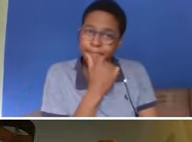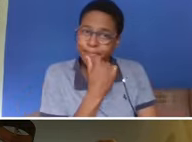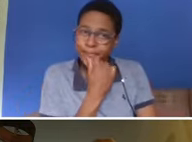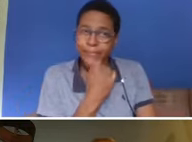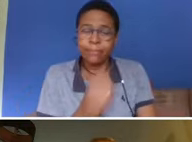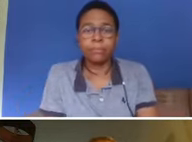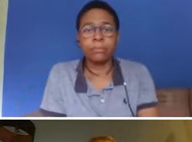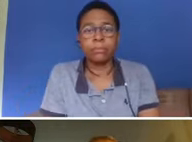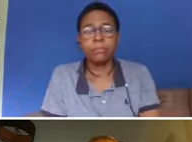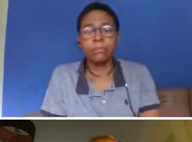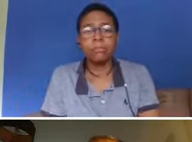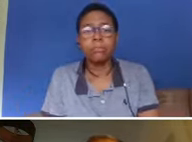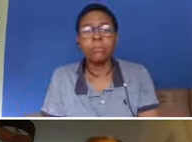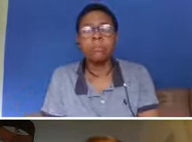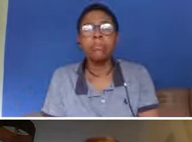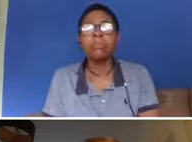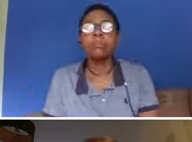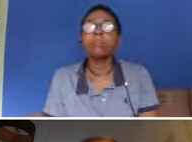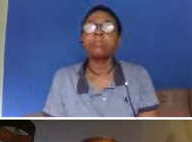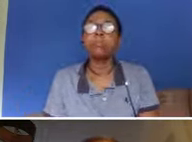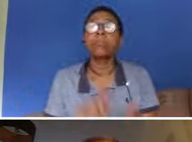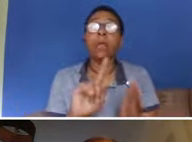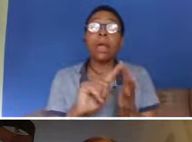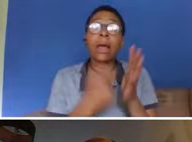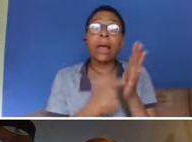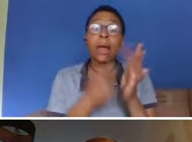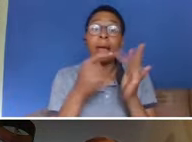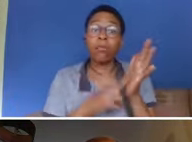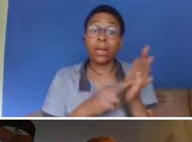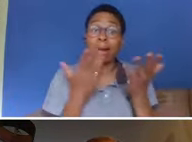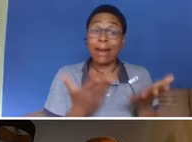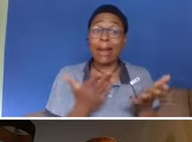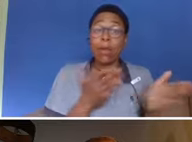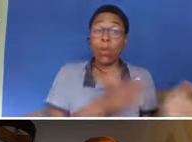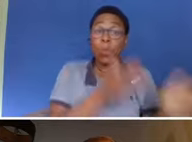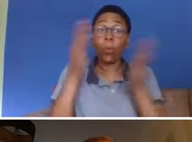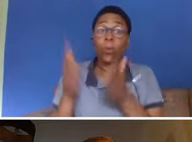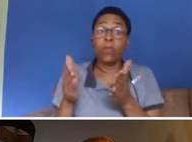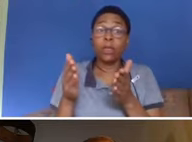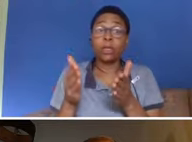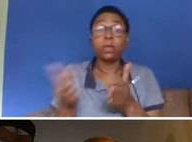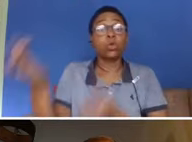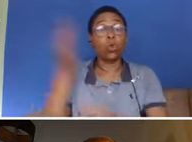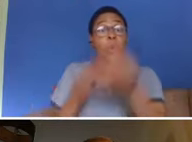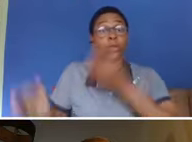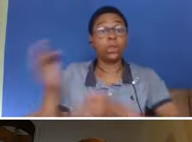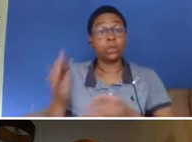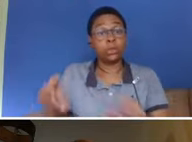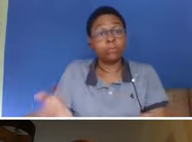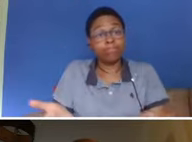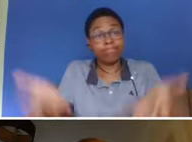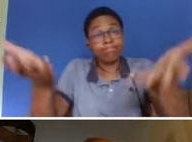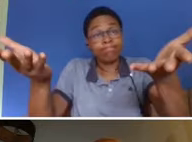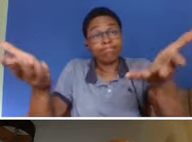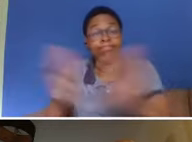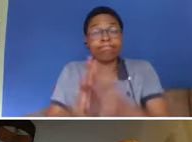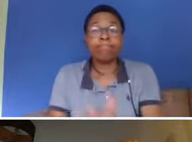Thank you very much. So we're now going to move to questions.